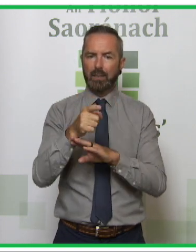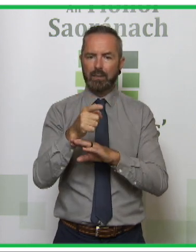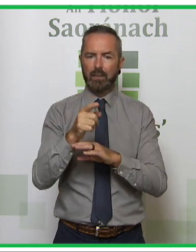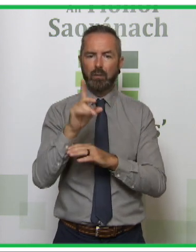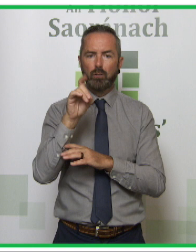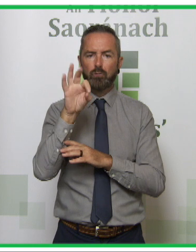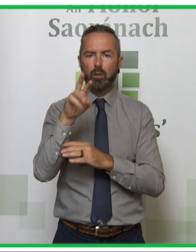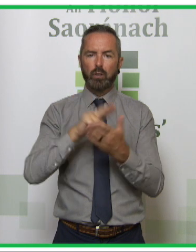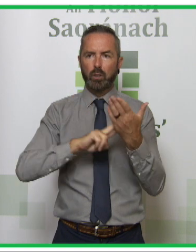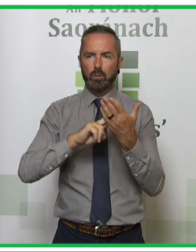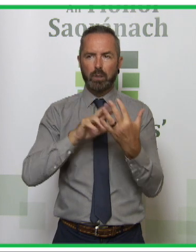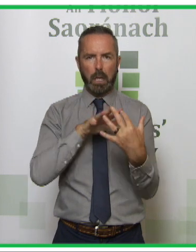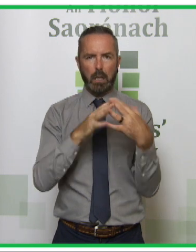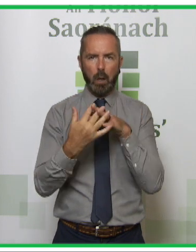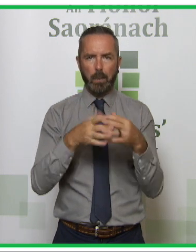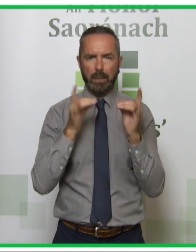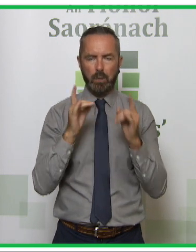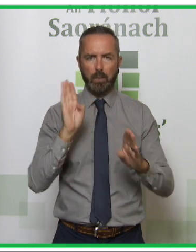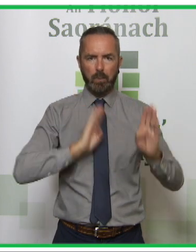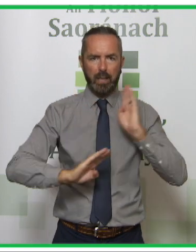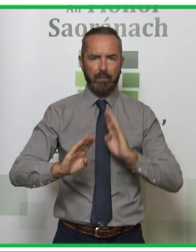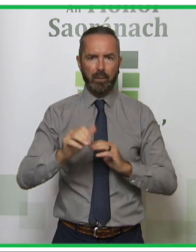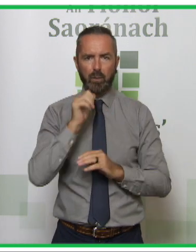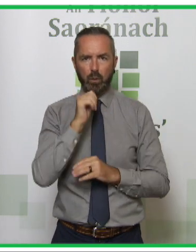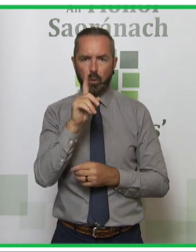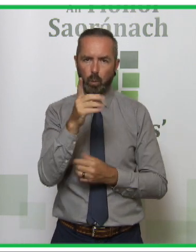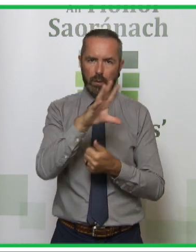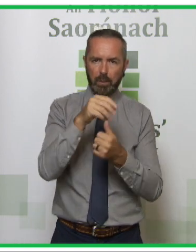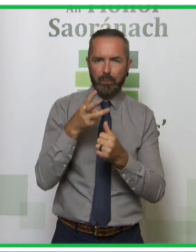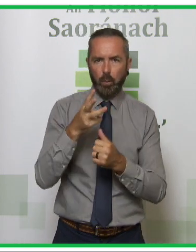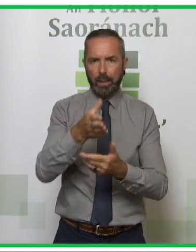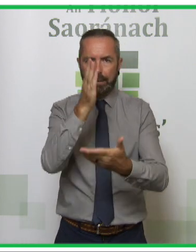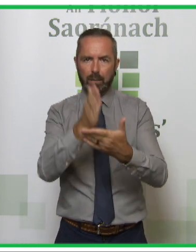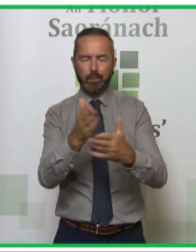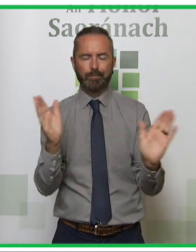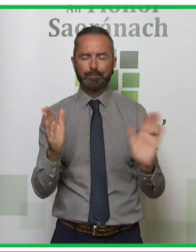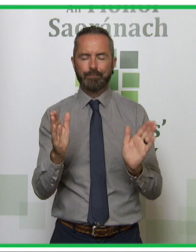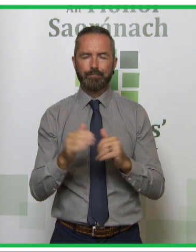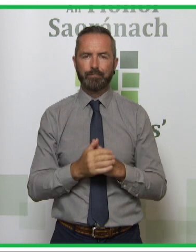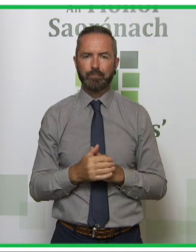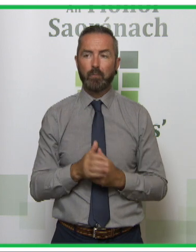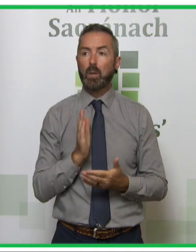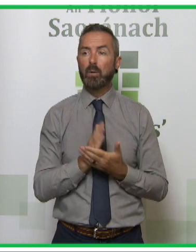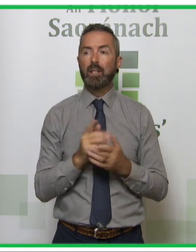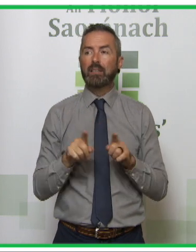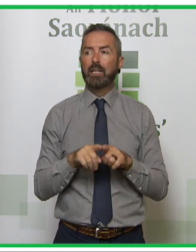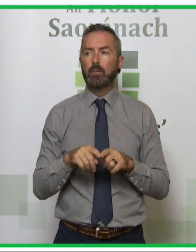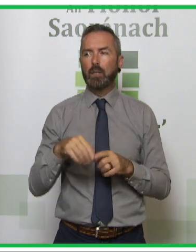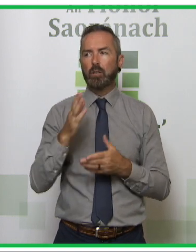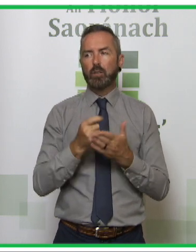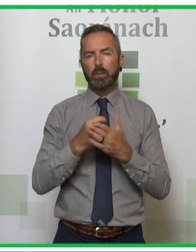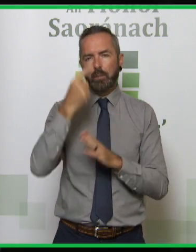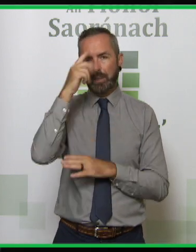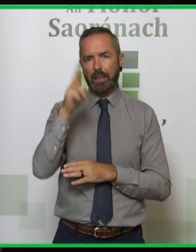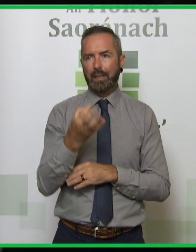human behaviour. And I suppose there isn't any real silver bullets, as you've seen up to this point, and prevention is a bit like that as well. Sometimes we think we can kind of